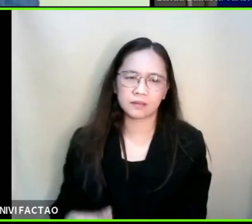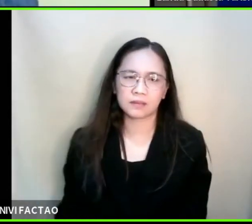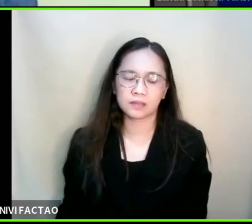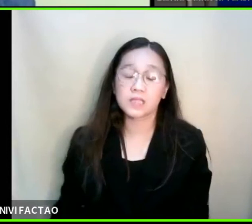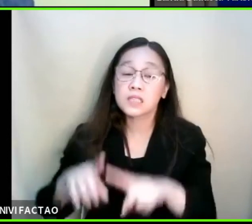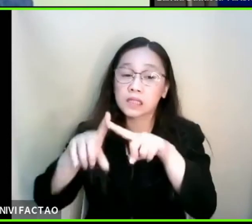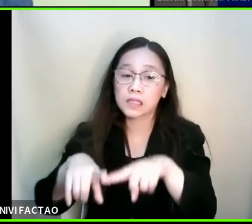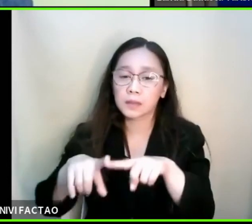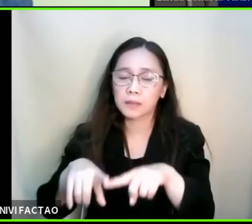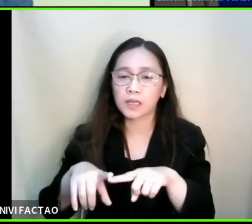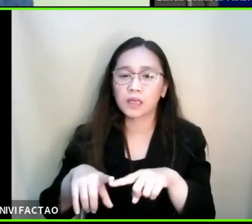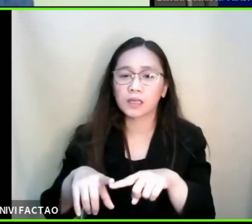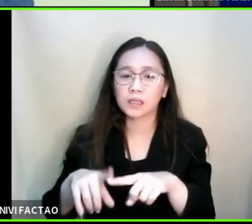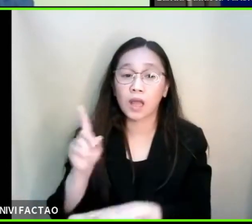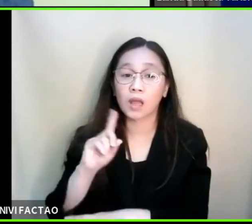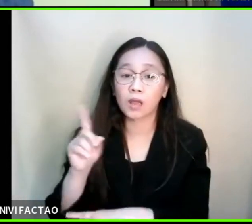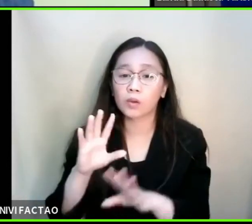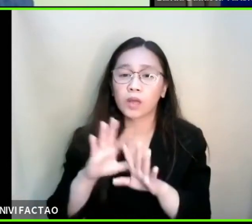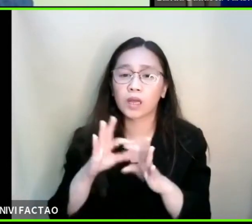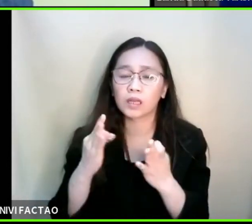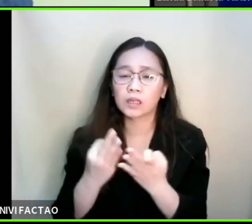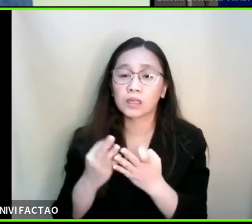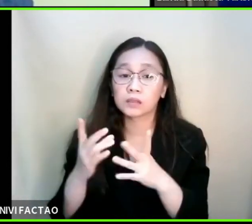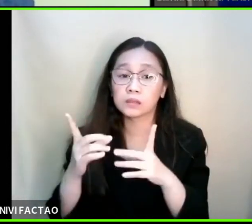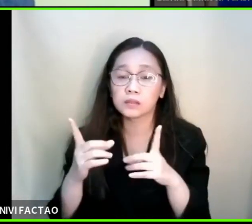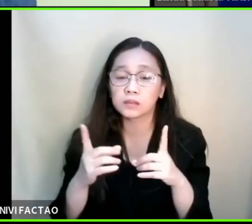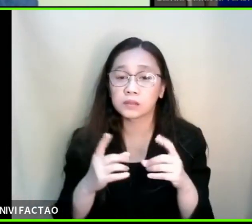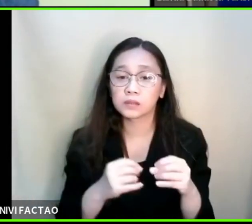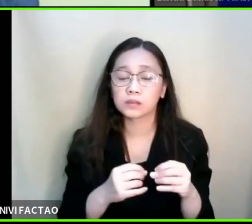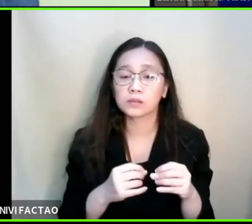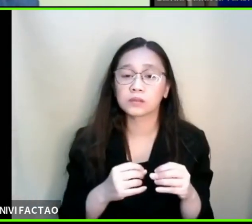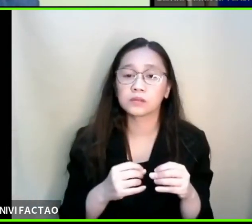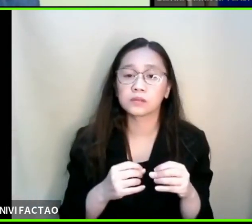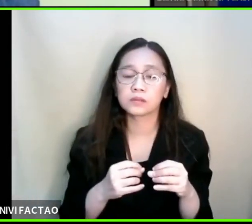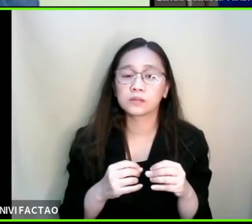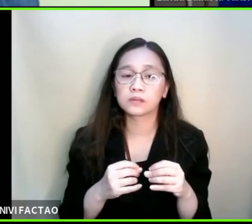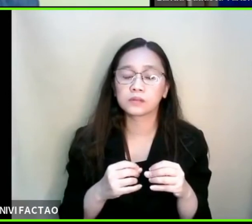depend also on what the family's view is of that